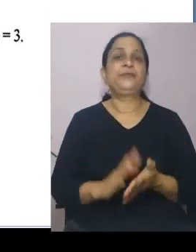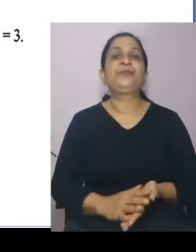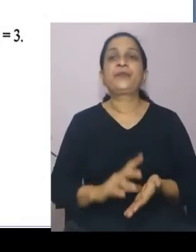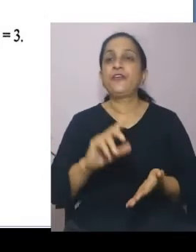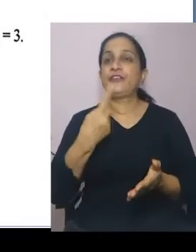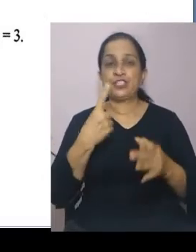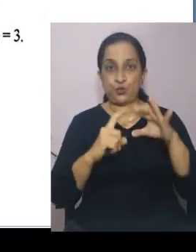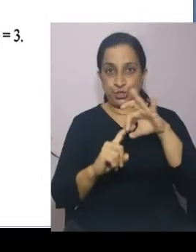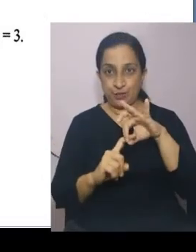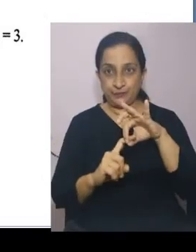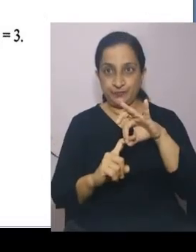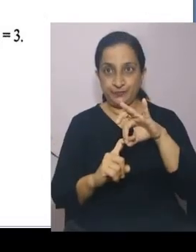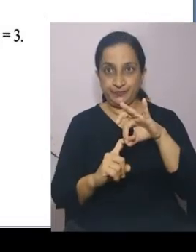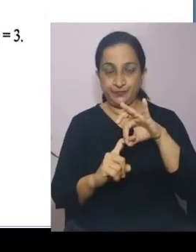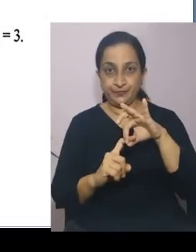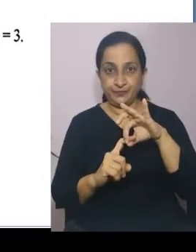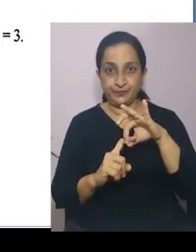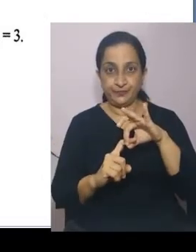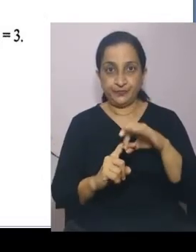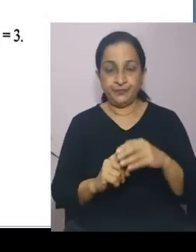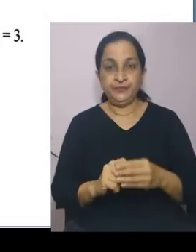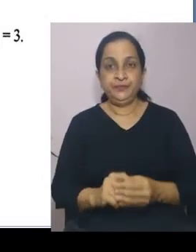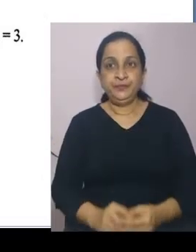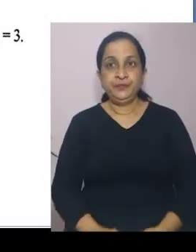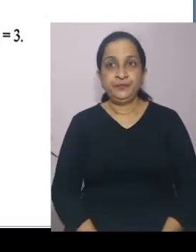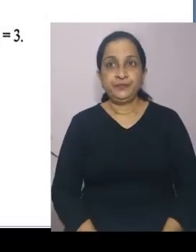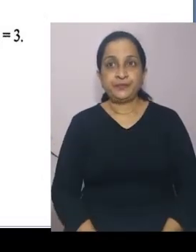The first one,